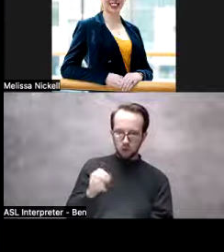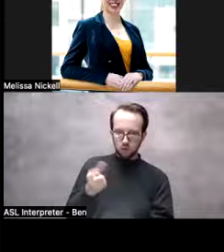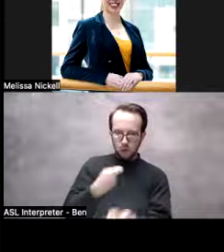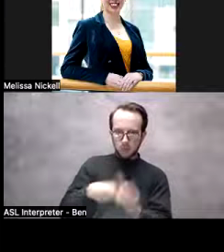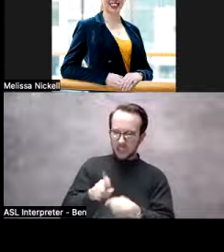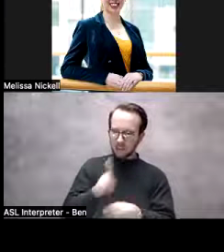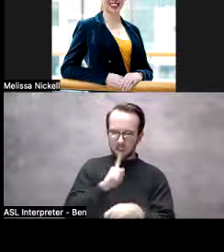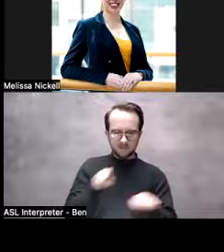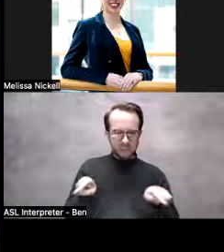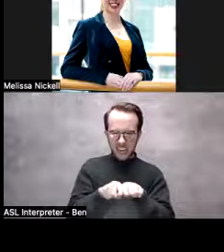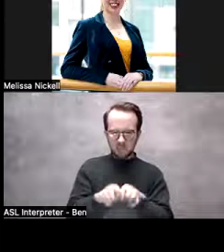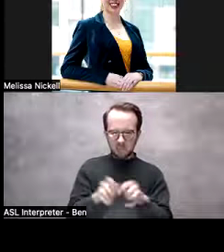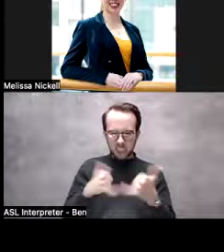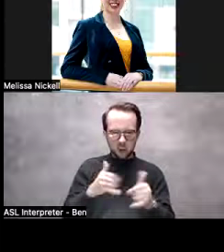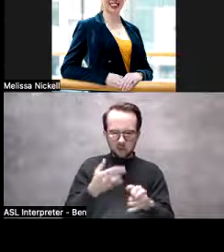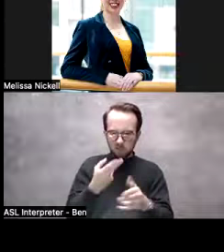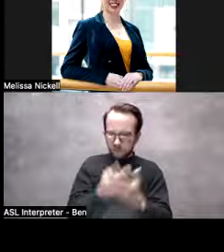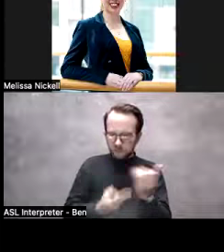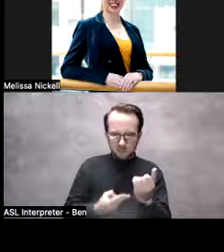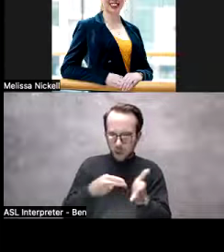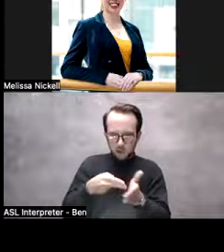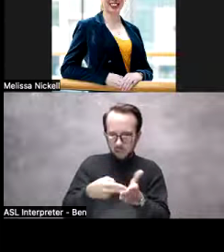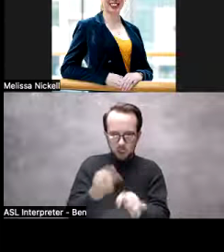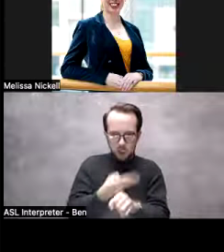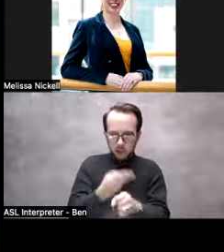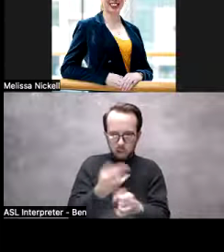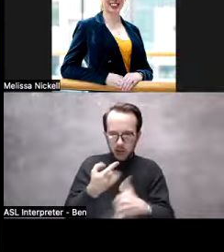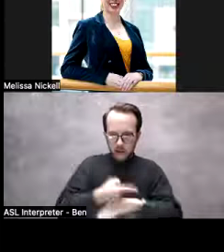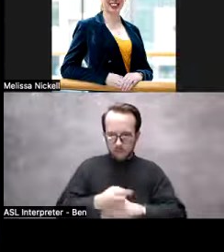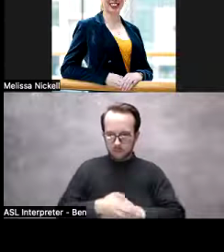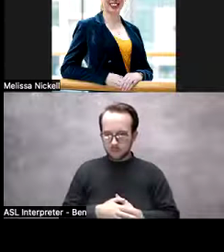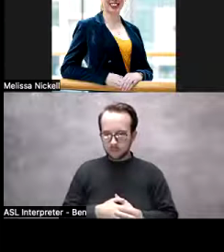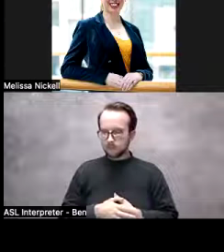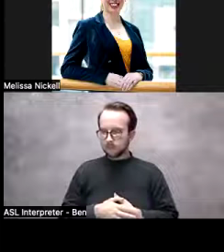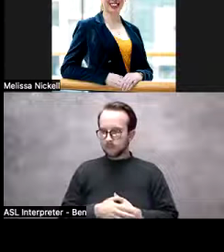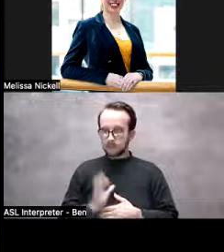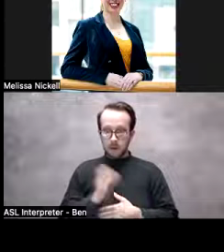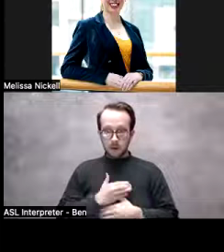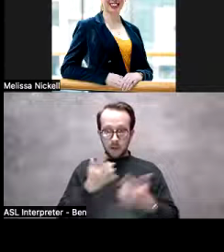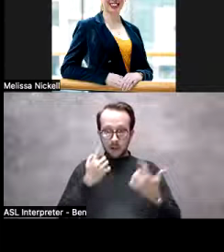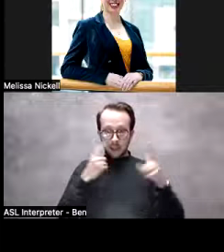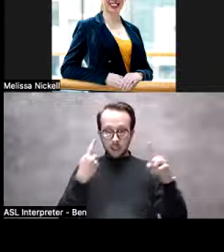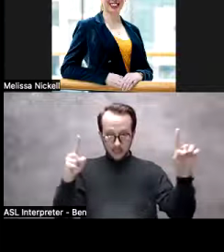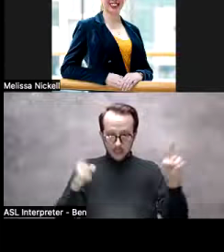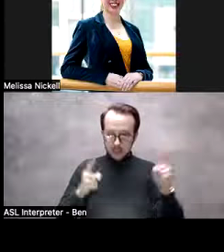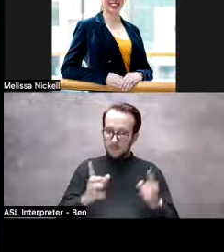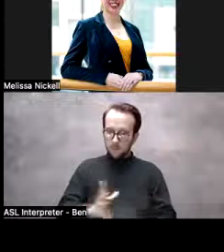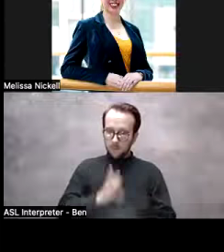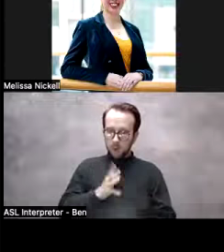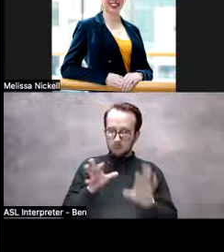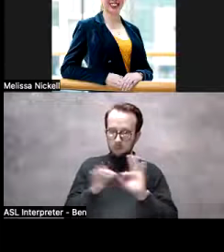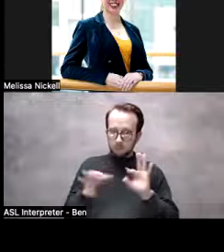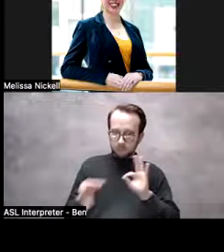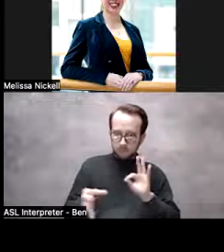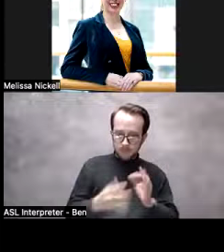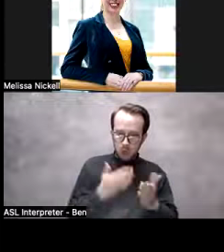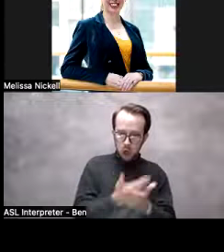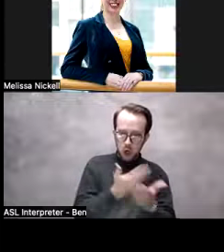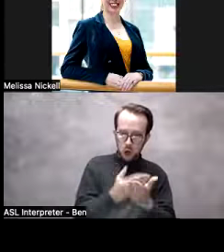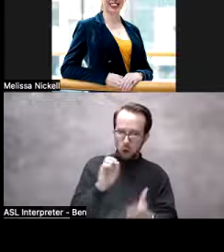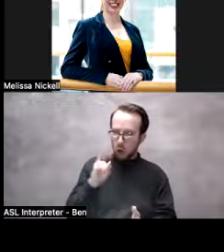terms being used. Now, program announcements are formal statements about whether it's a new or perhaps an